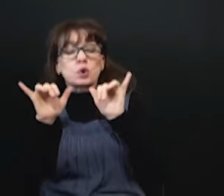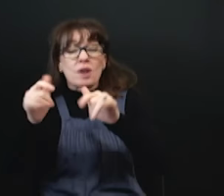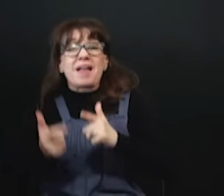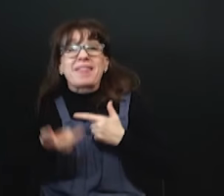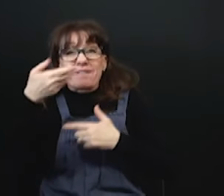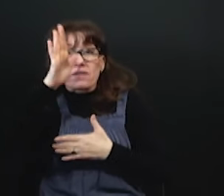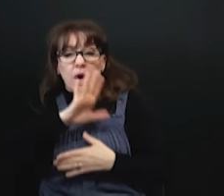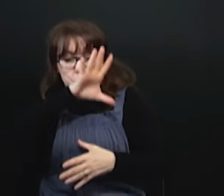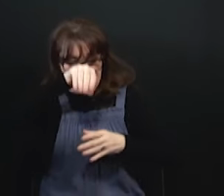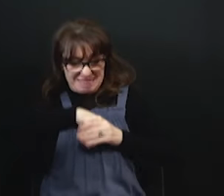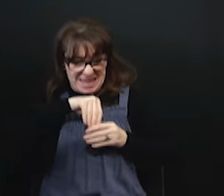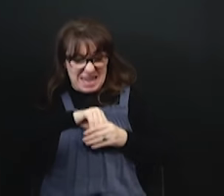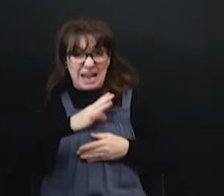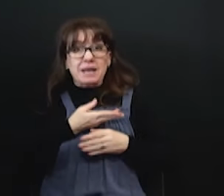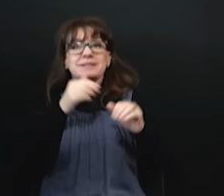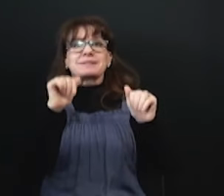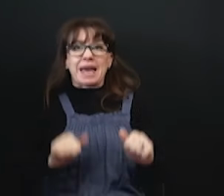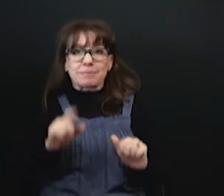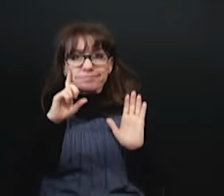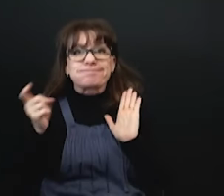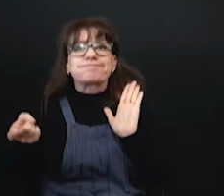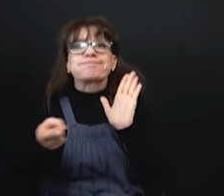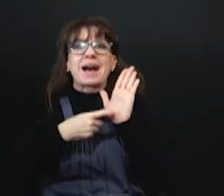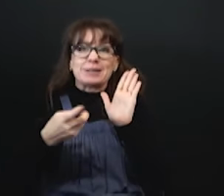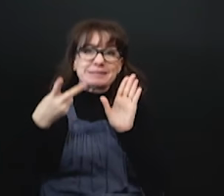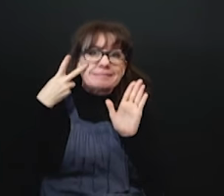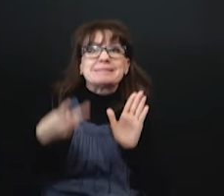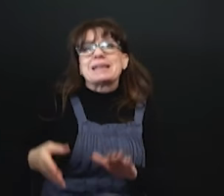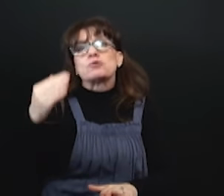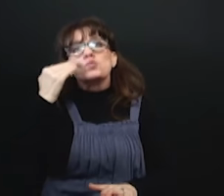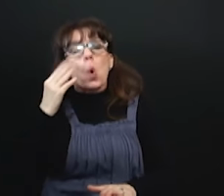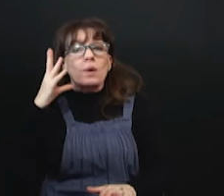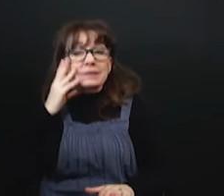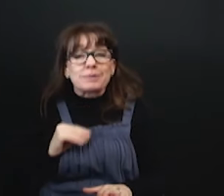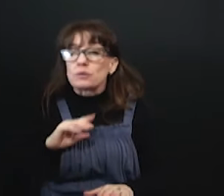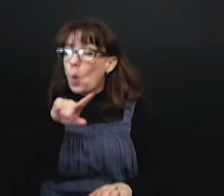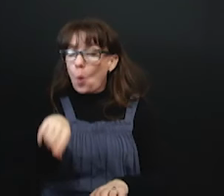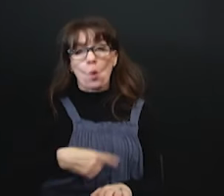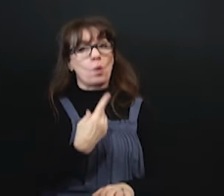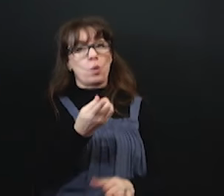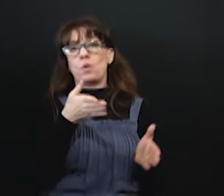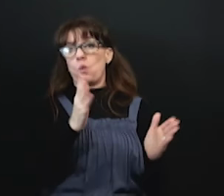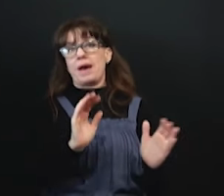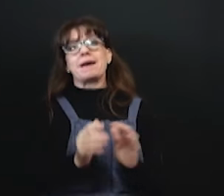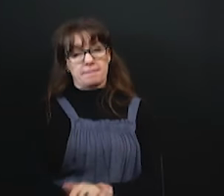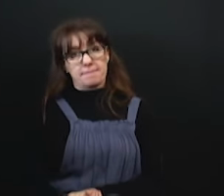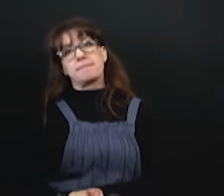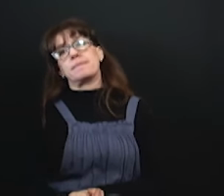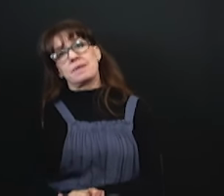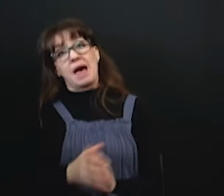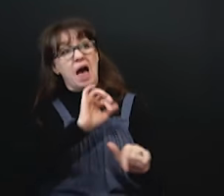God within us can be found and known and experienced. It's the only way. A million other voices on TikTok or